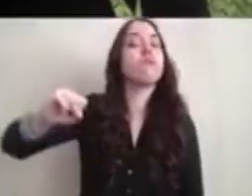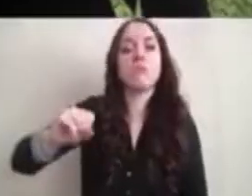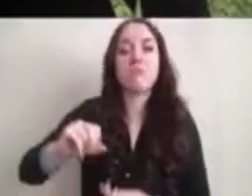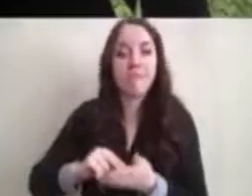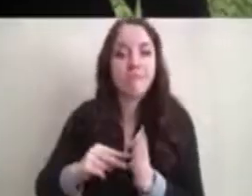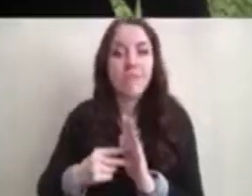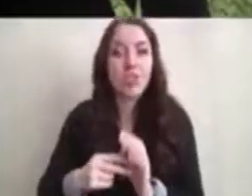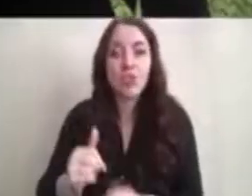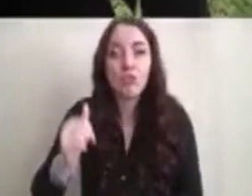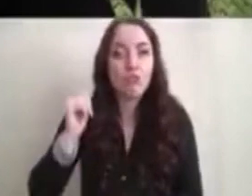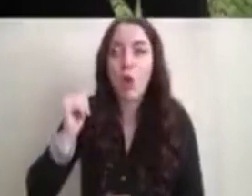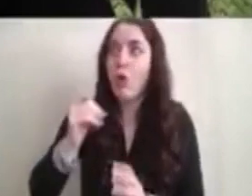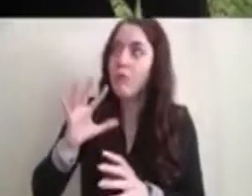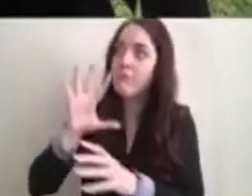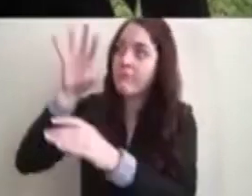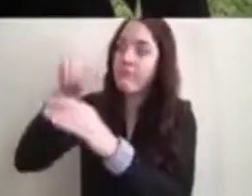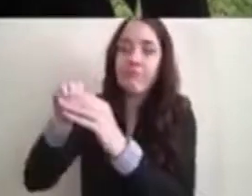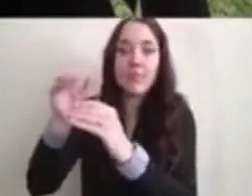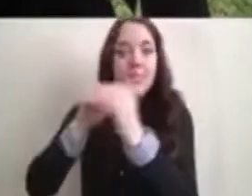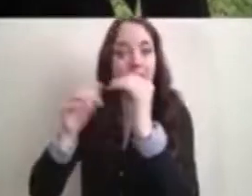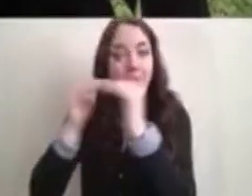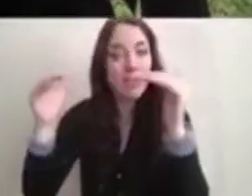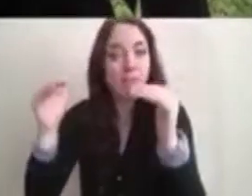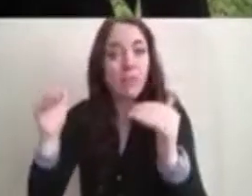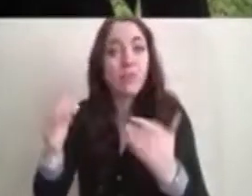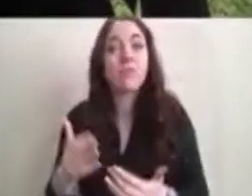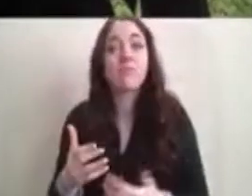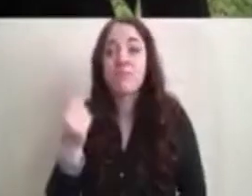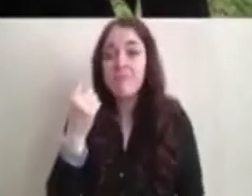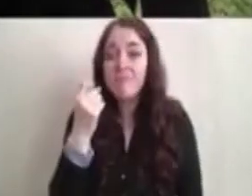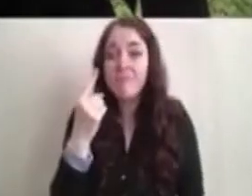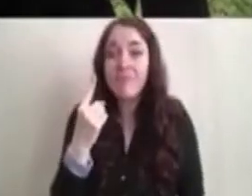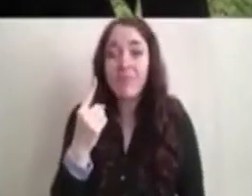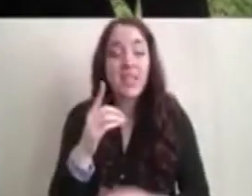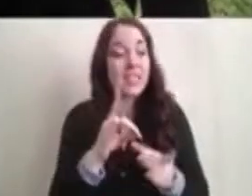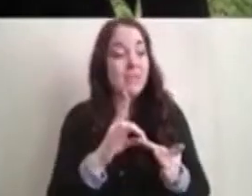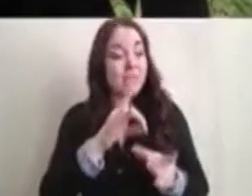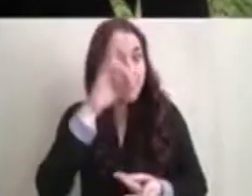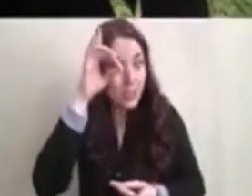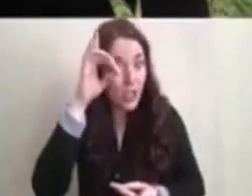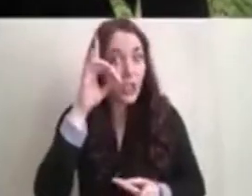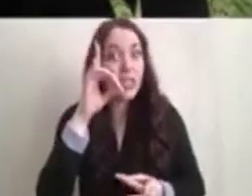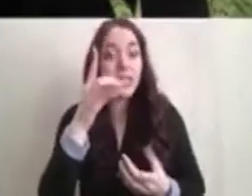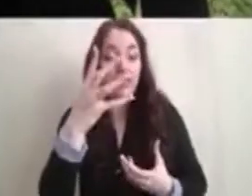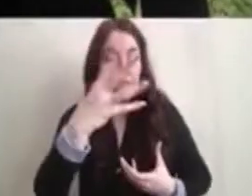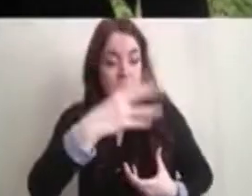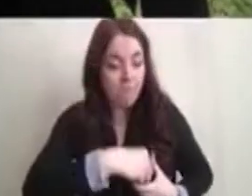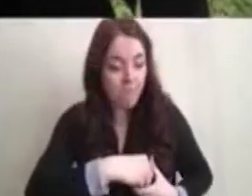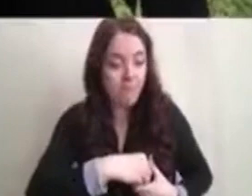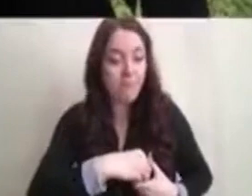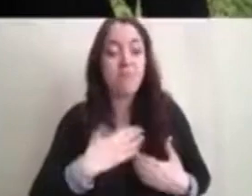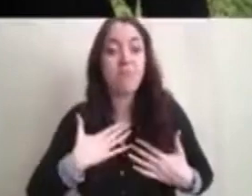you, you must be born anew. God's Spirit blows wherever it wishes.